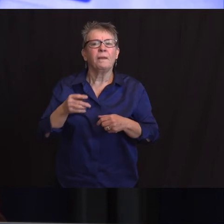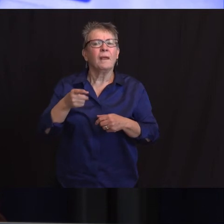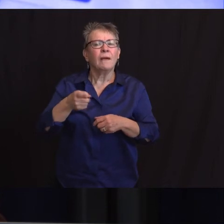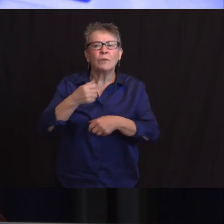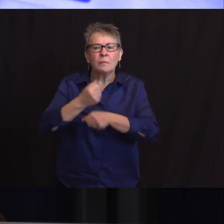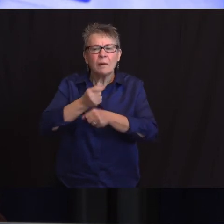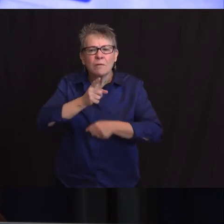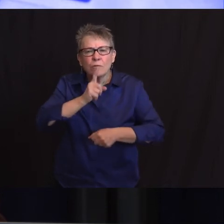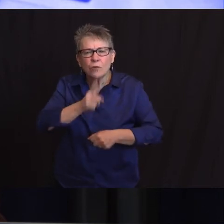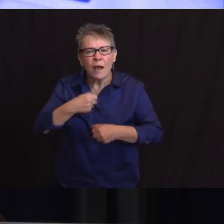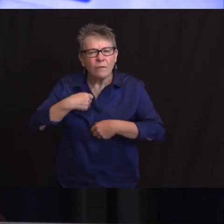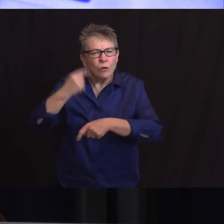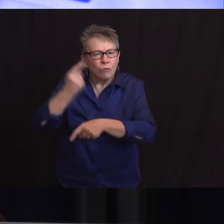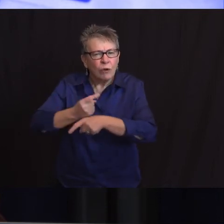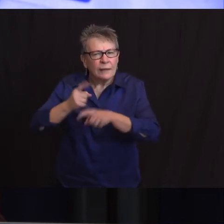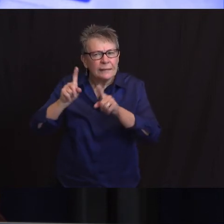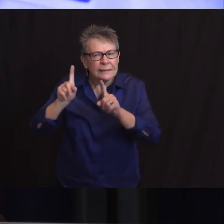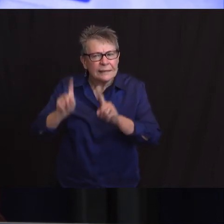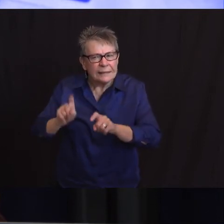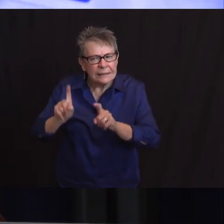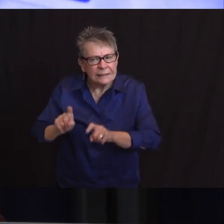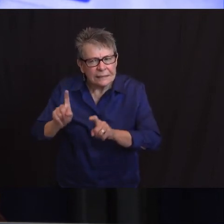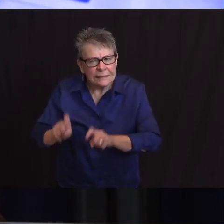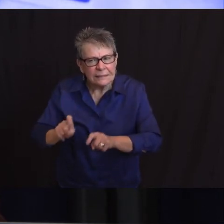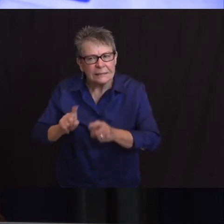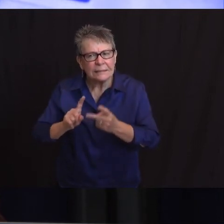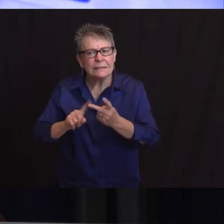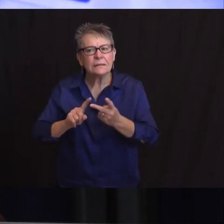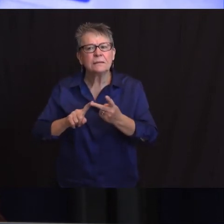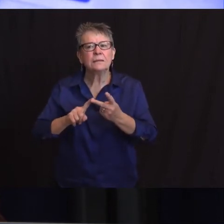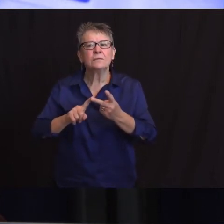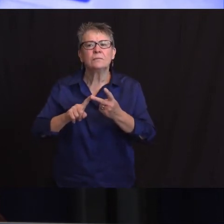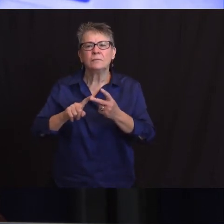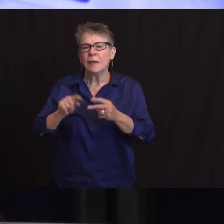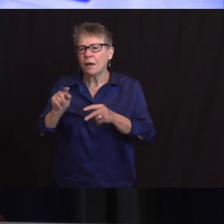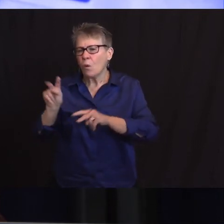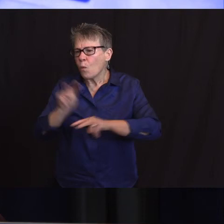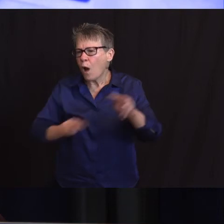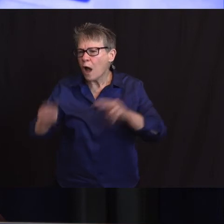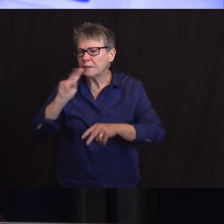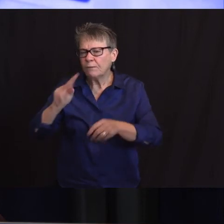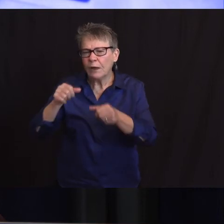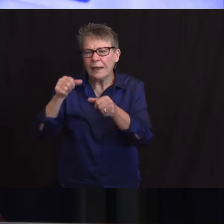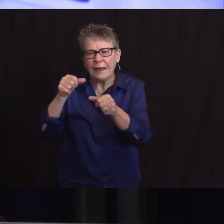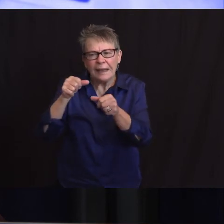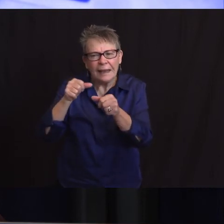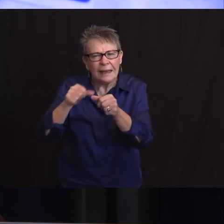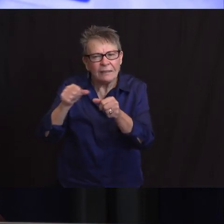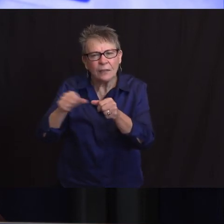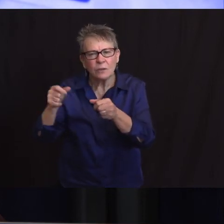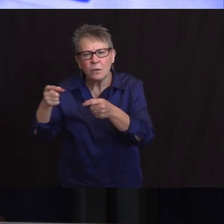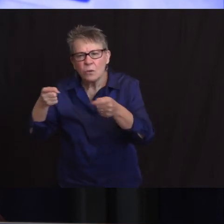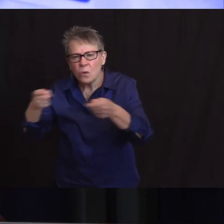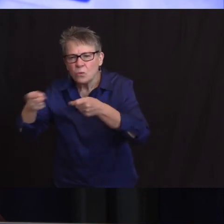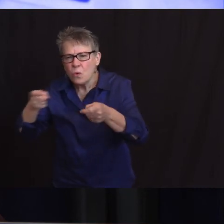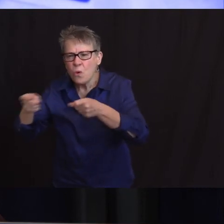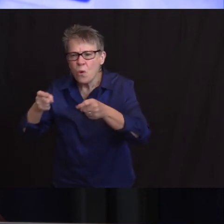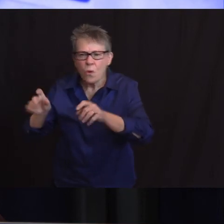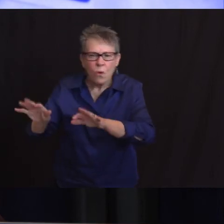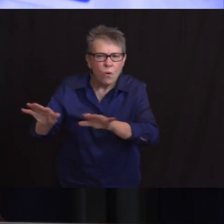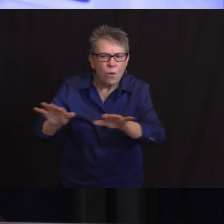control protocols, adequate staffing and personal protective equipment, and is tied to the timing of the